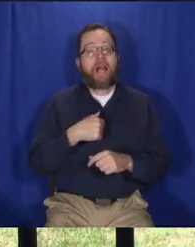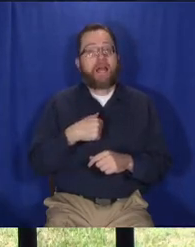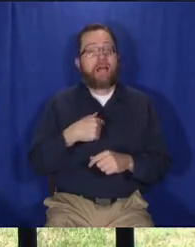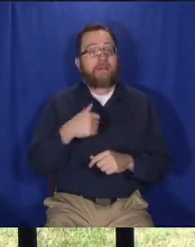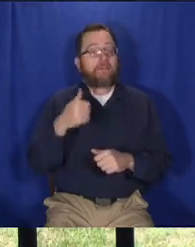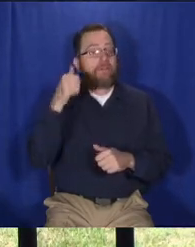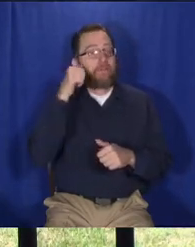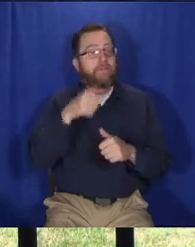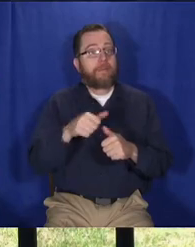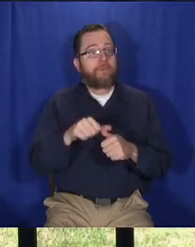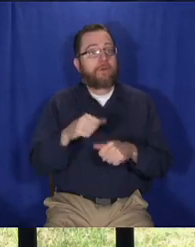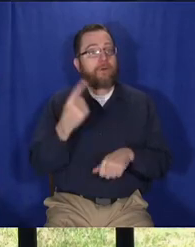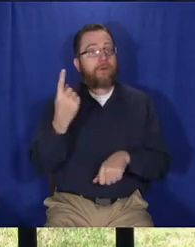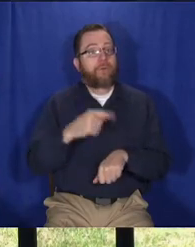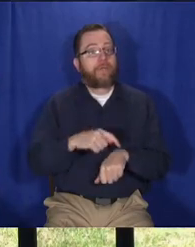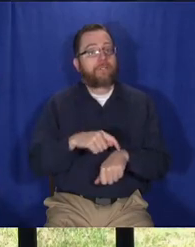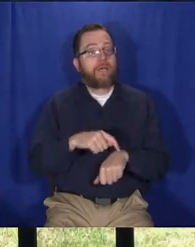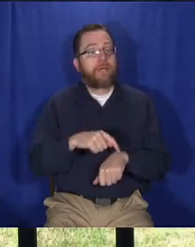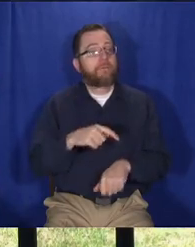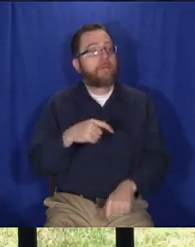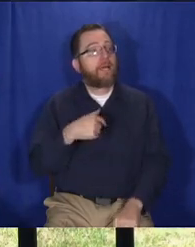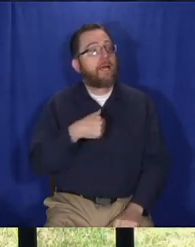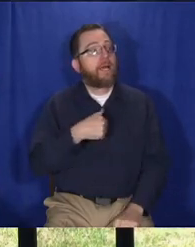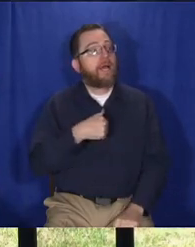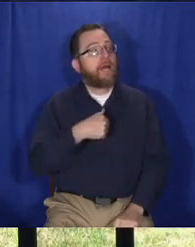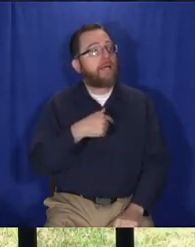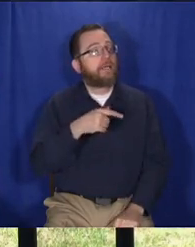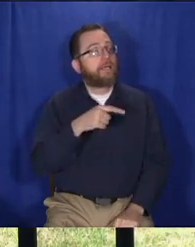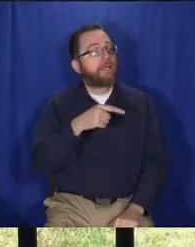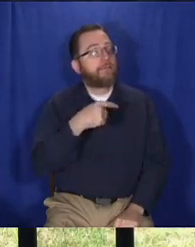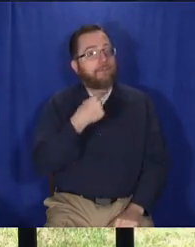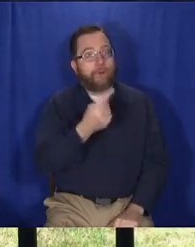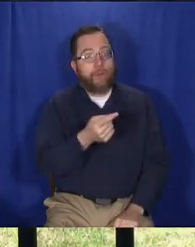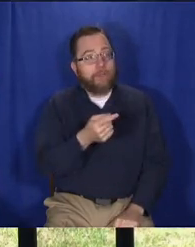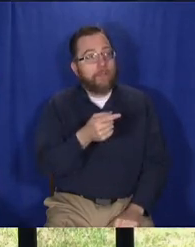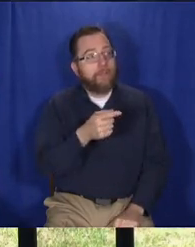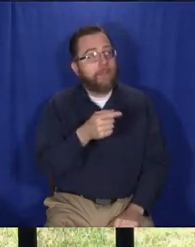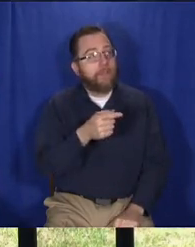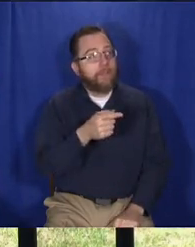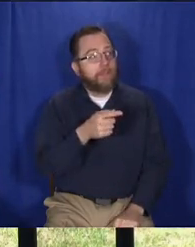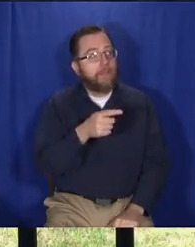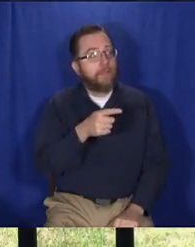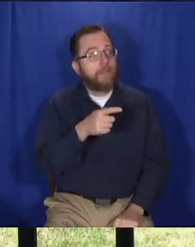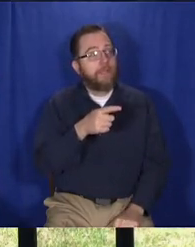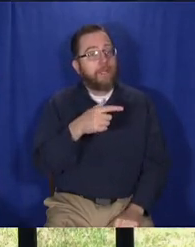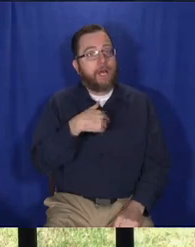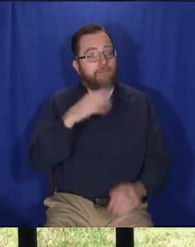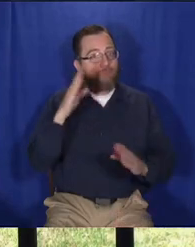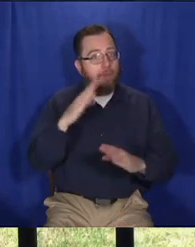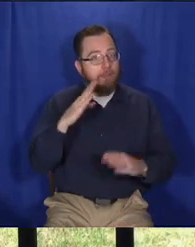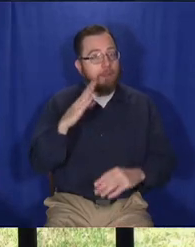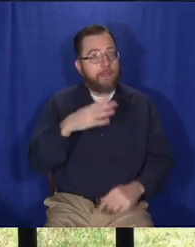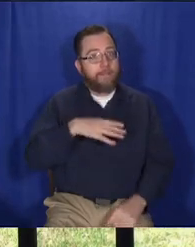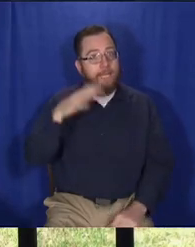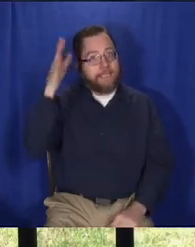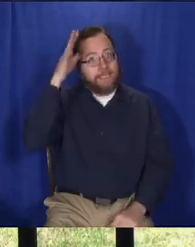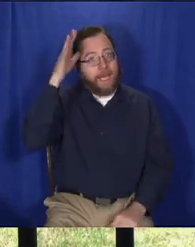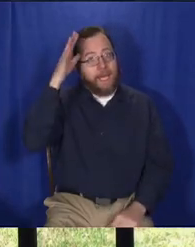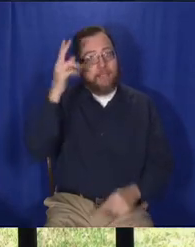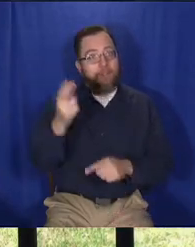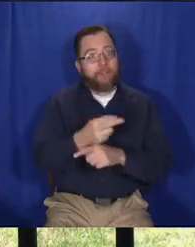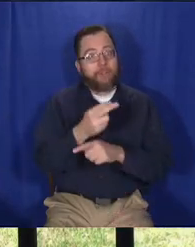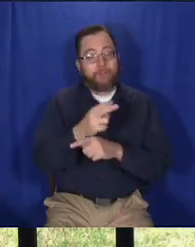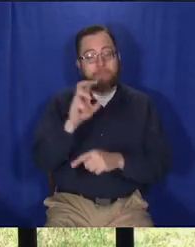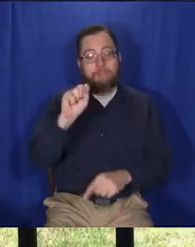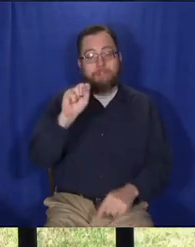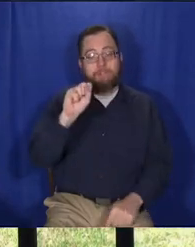grandpa made me get a switch, and then he took it to me. Well, the little boy's eyes lit up, and he asked his dad. He said, "You mean if I